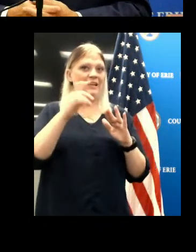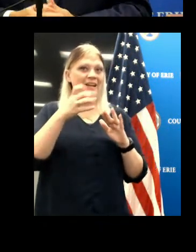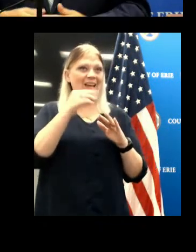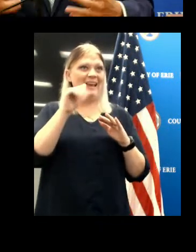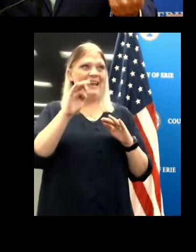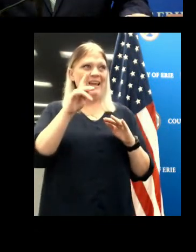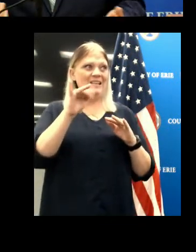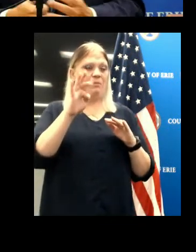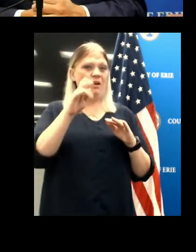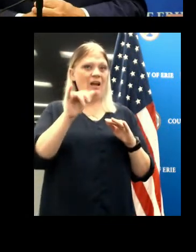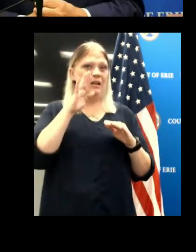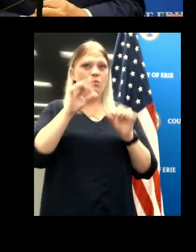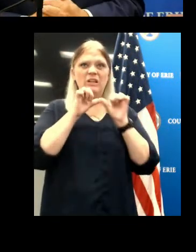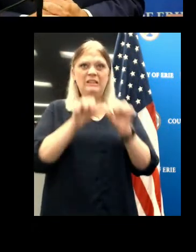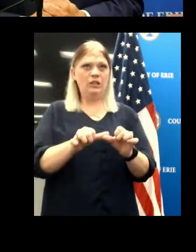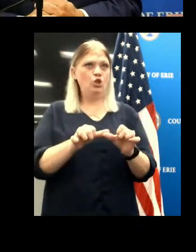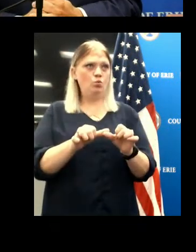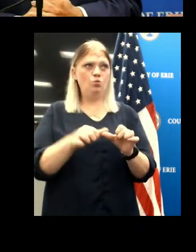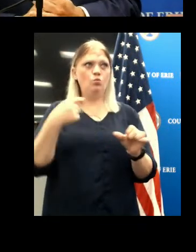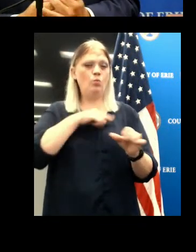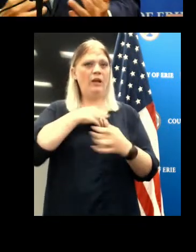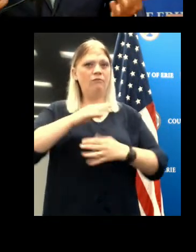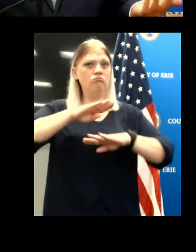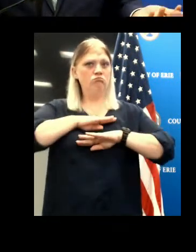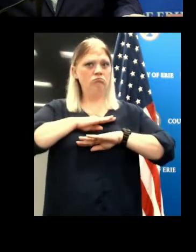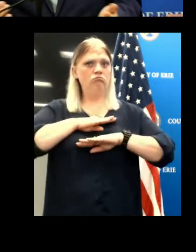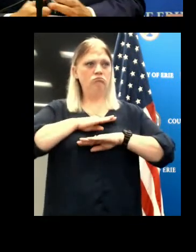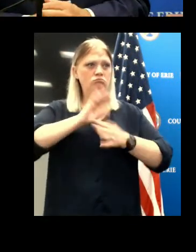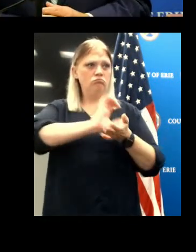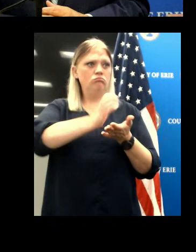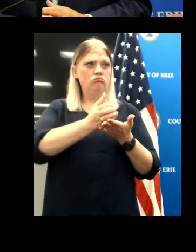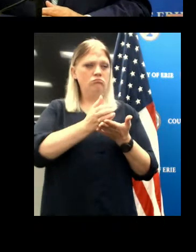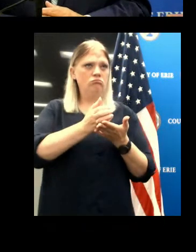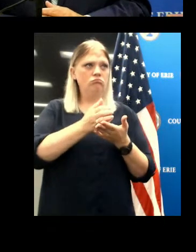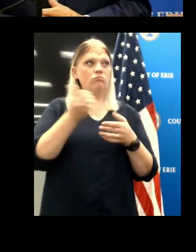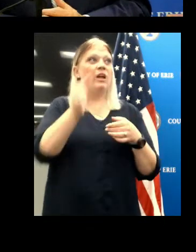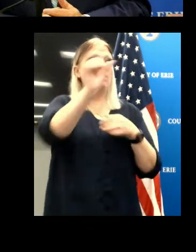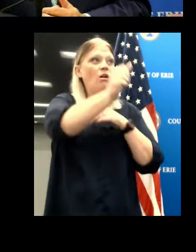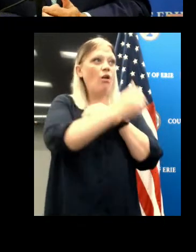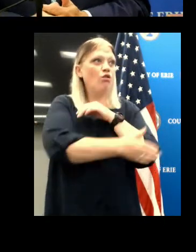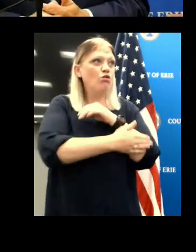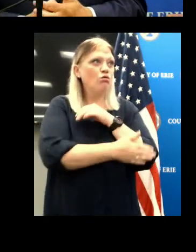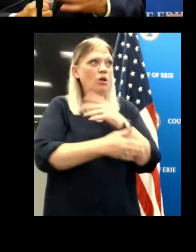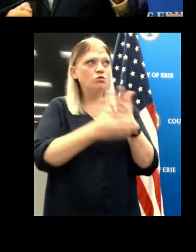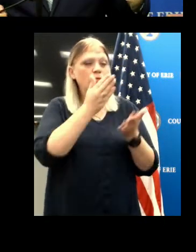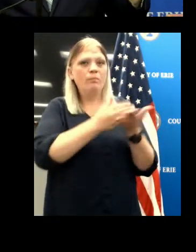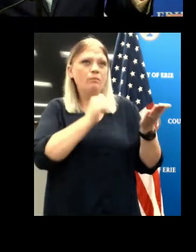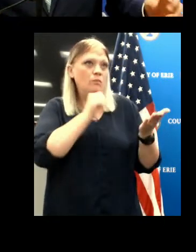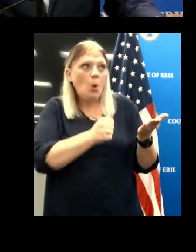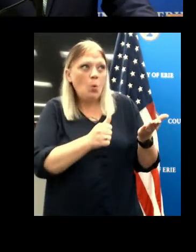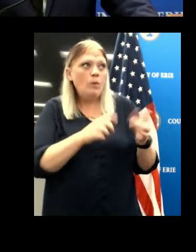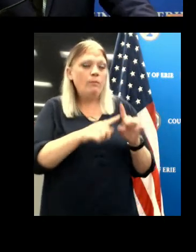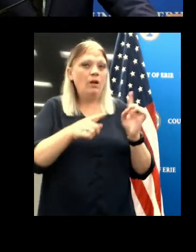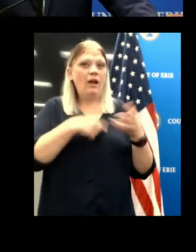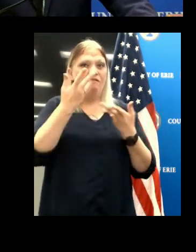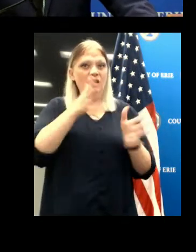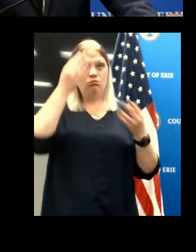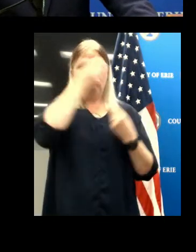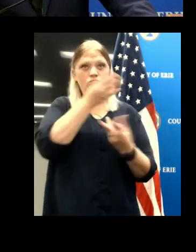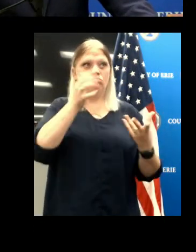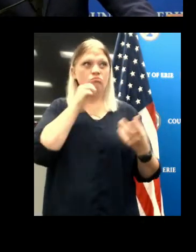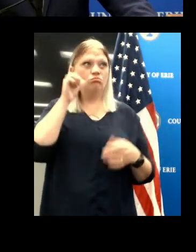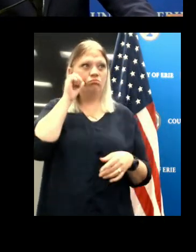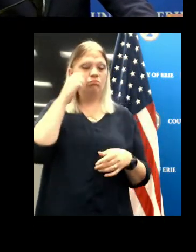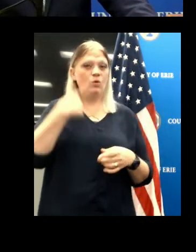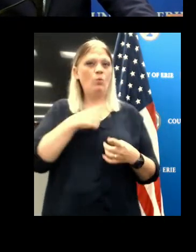antibody test. We will continue to do that so we have sufficient supplies, even if the other parts of the countries don't. I noted yesterday, we